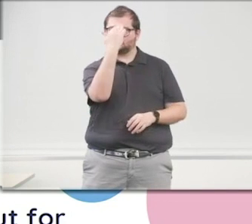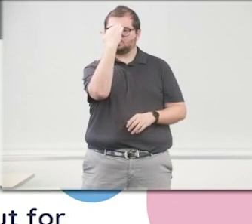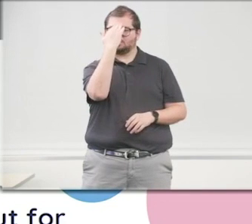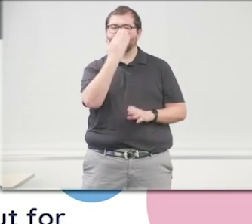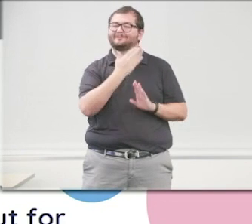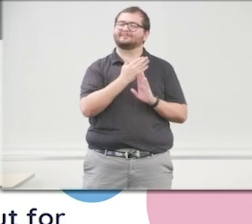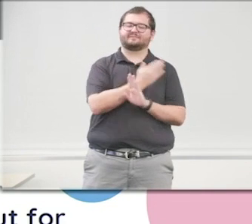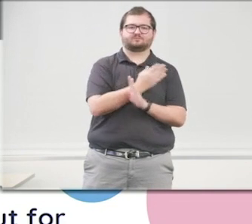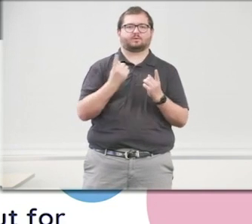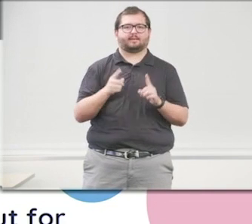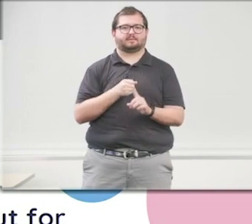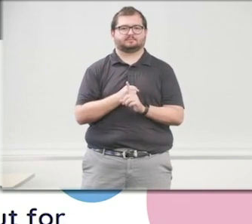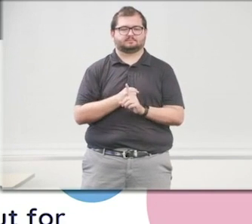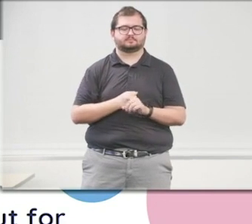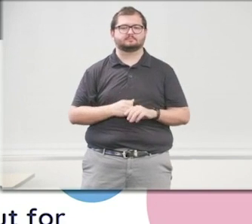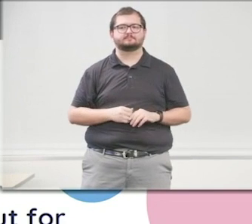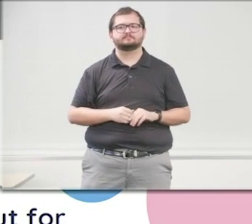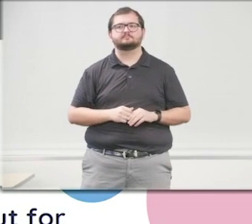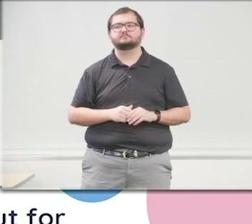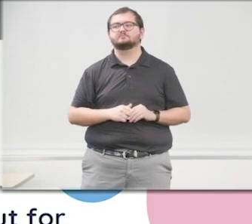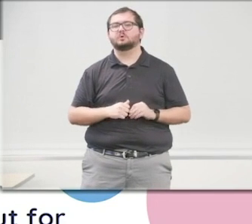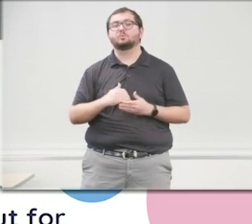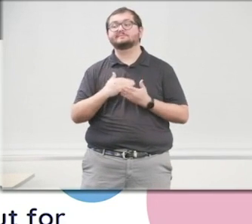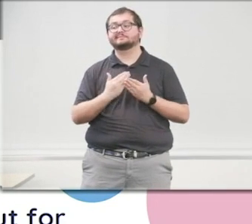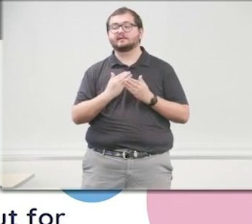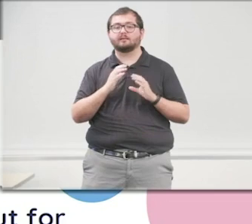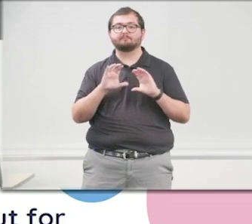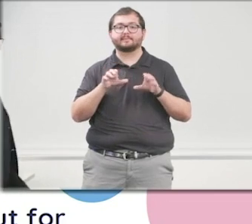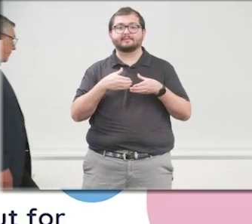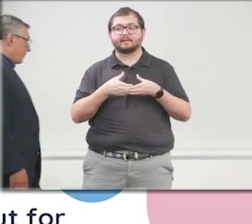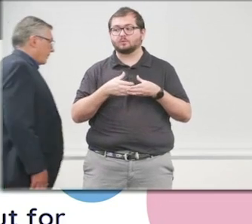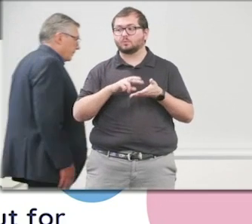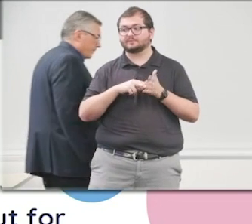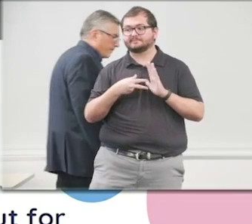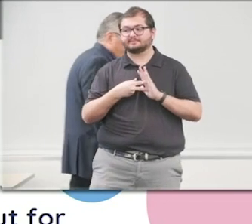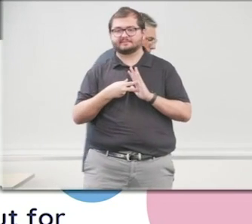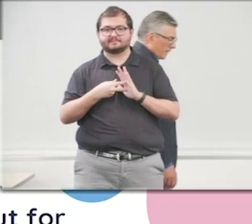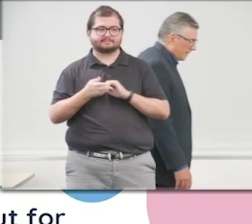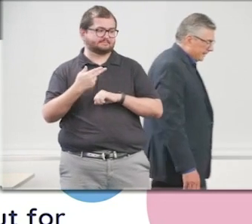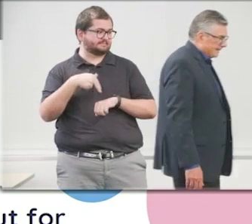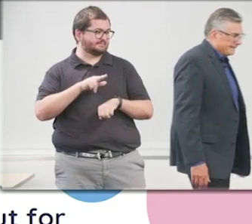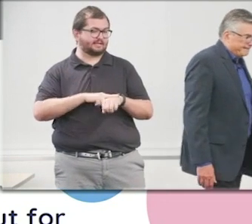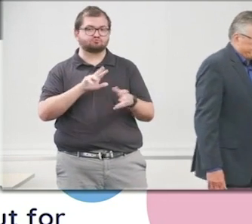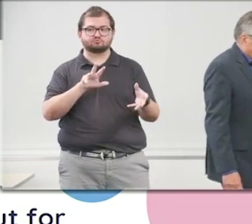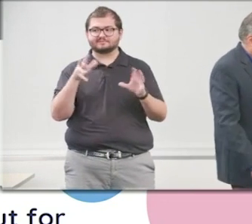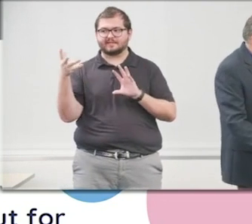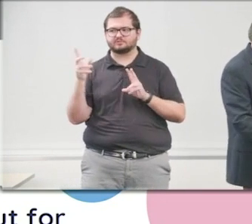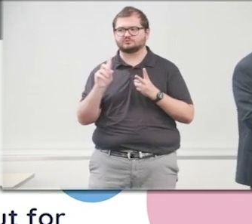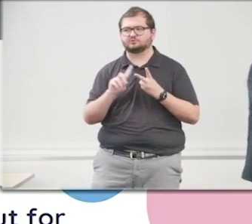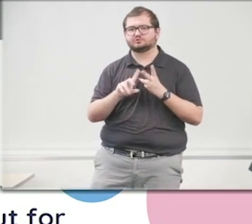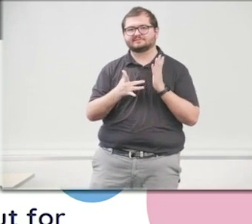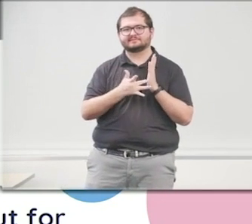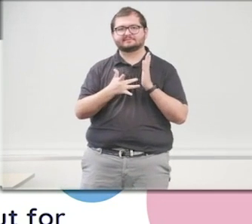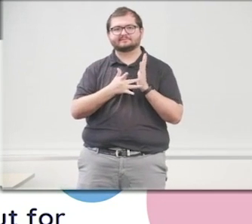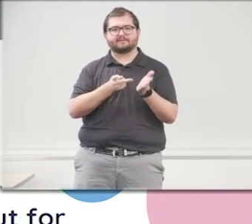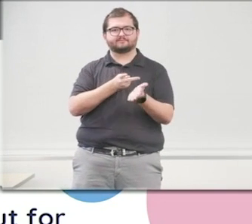happen. Some of those categories could include natural disasters, technological failures.